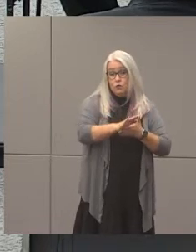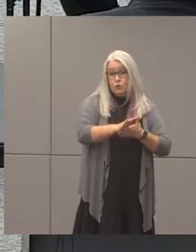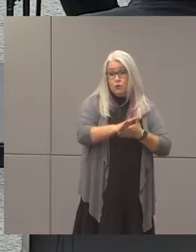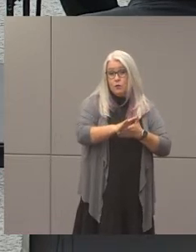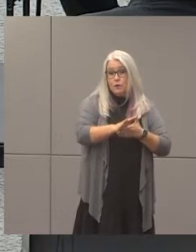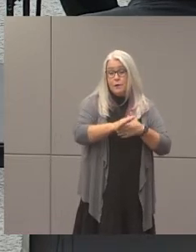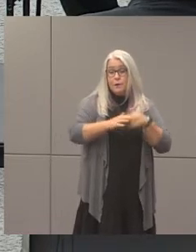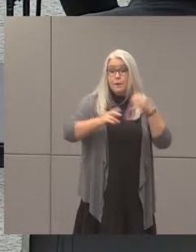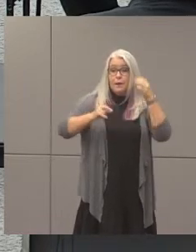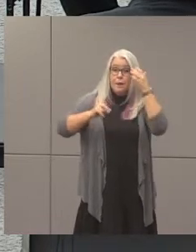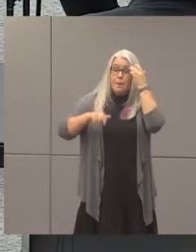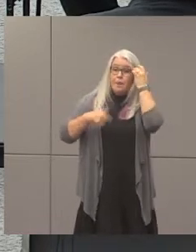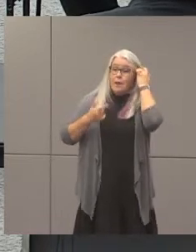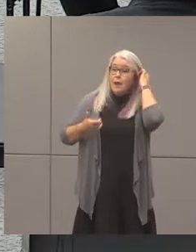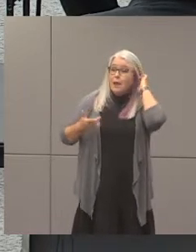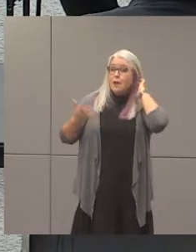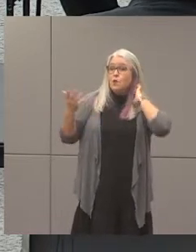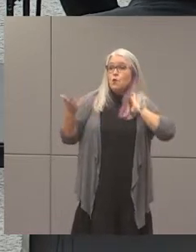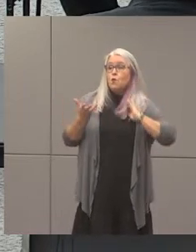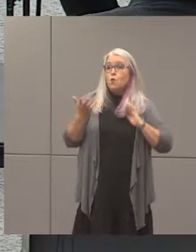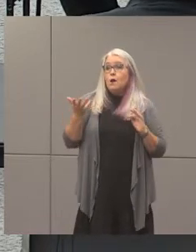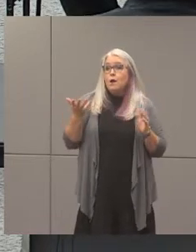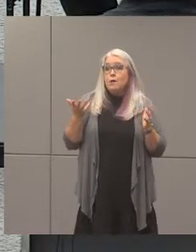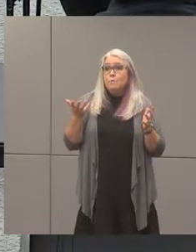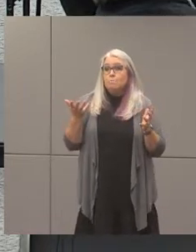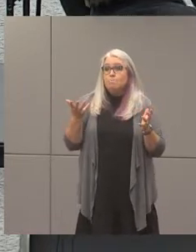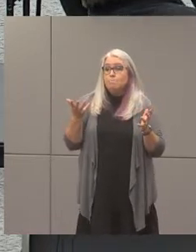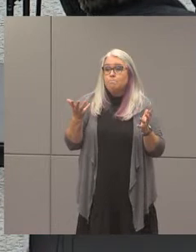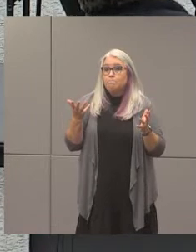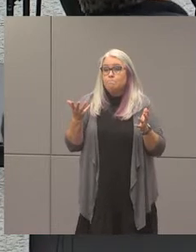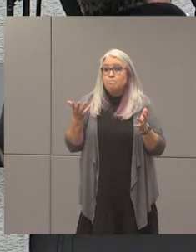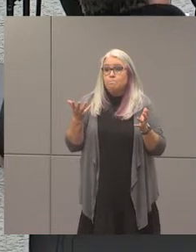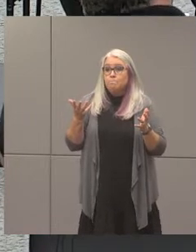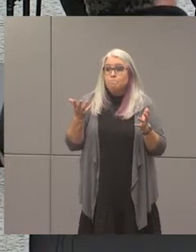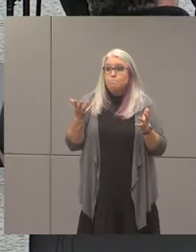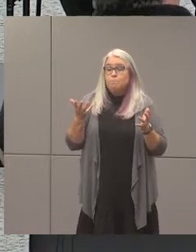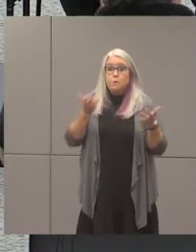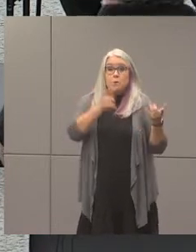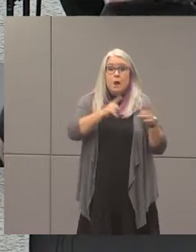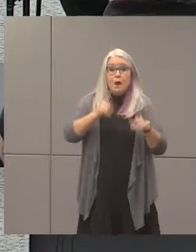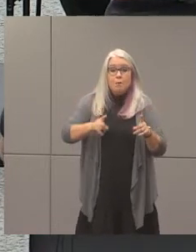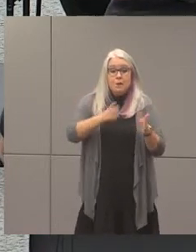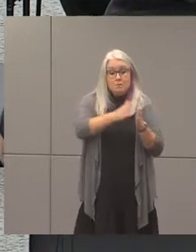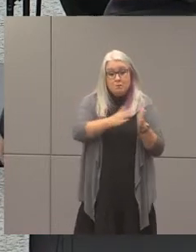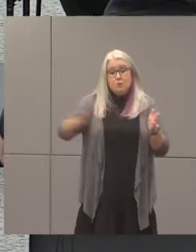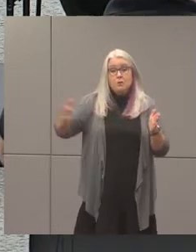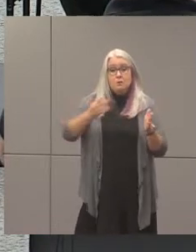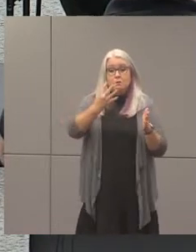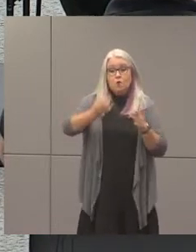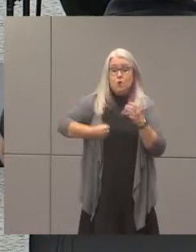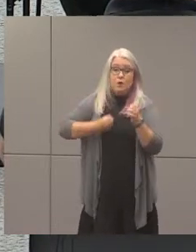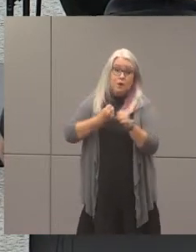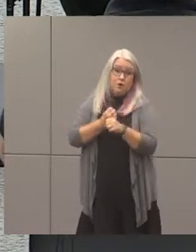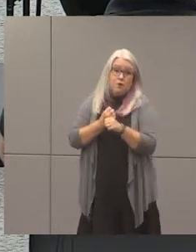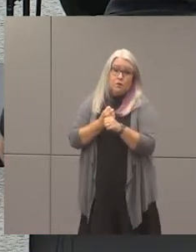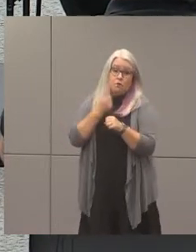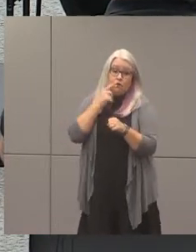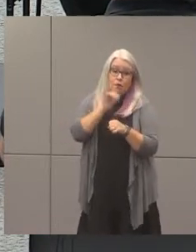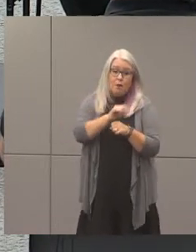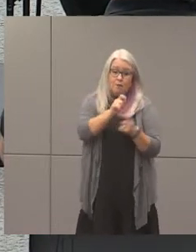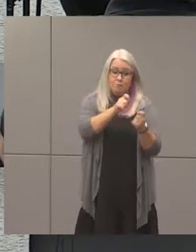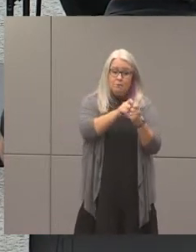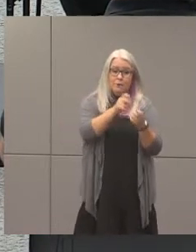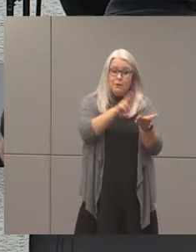What's our exposure for the next 4 years on this contract?